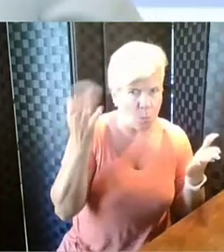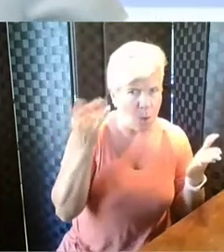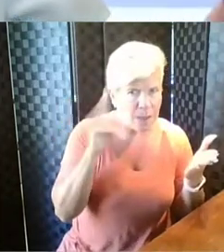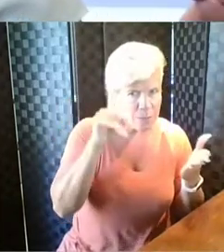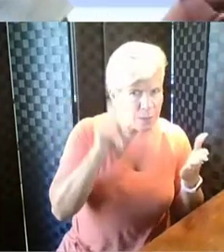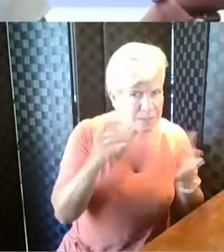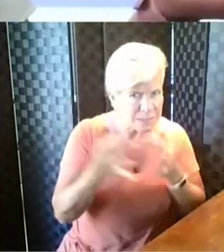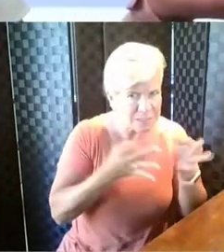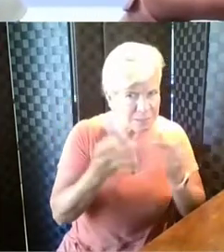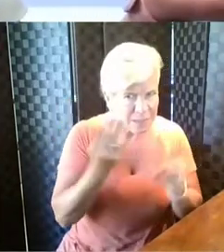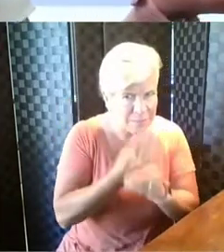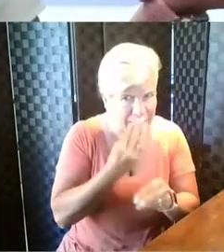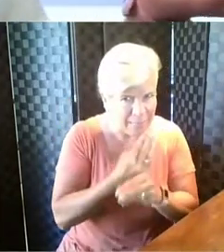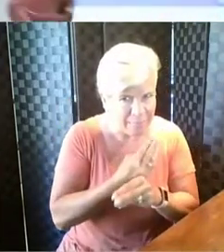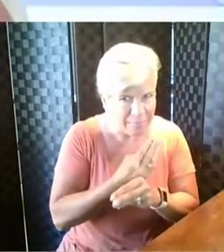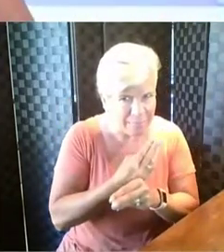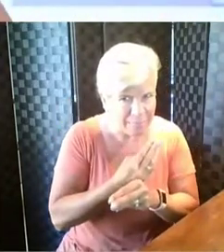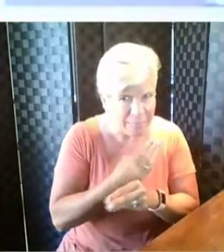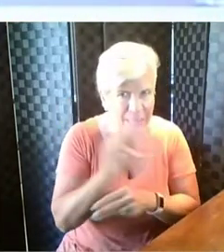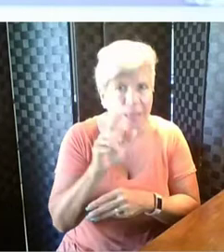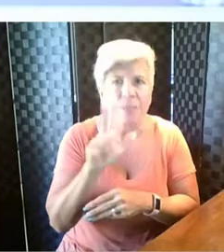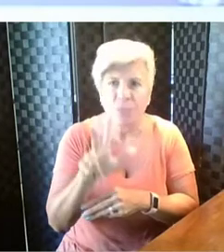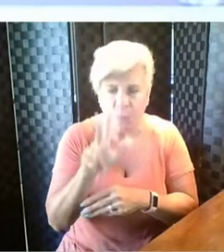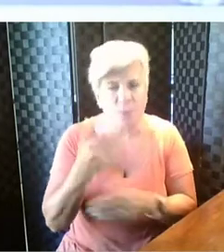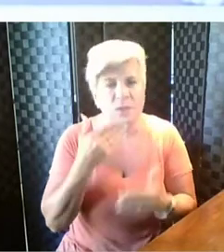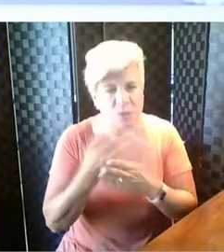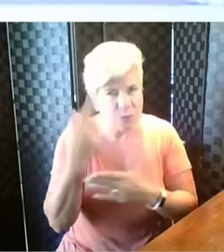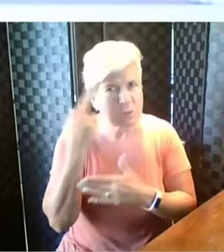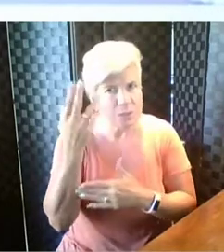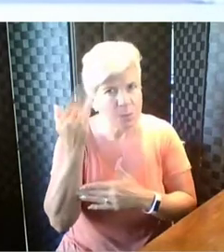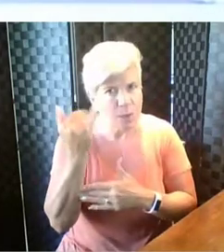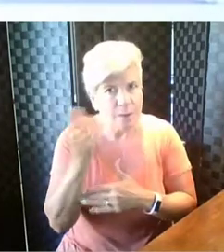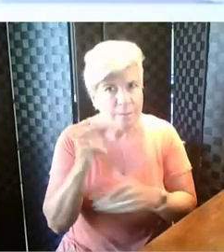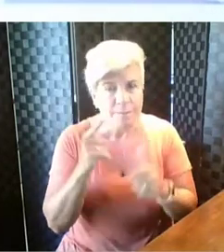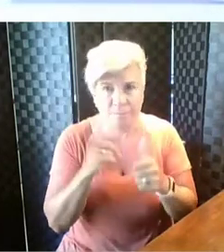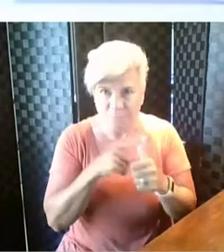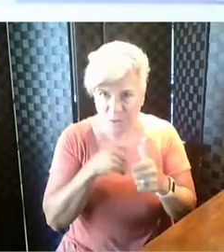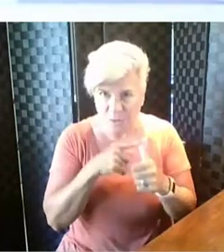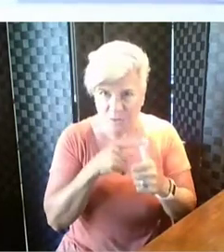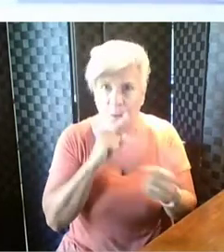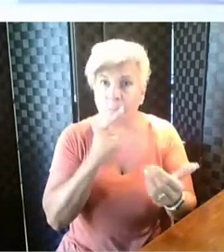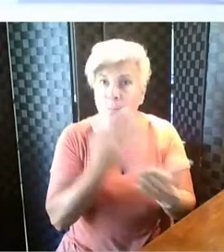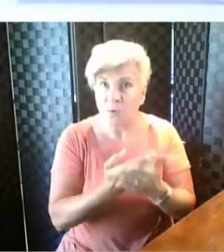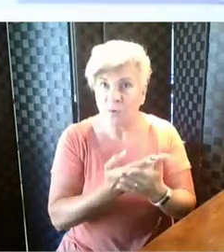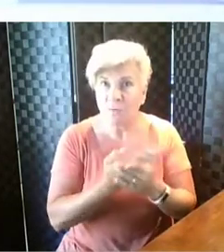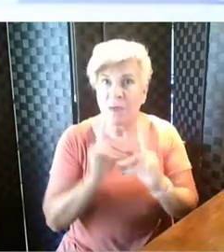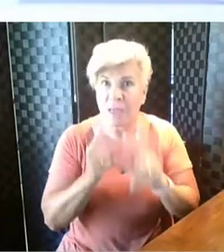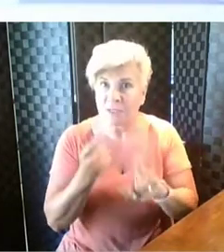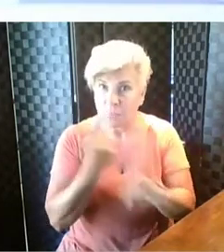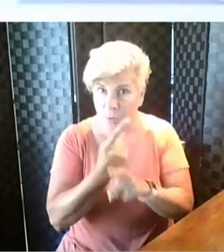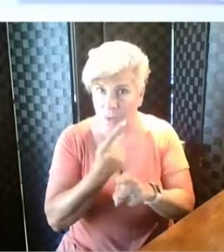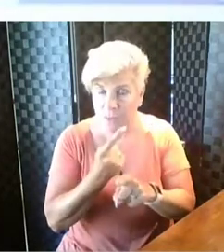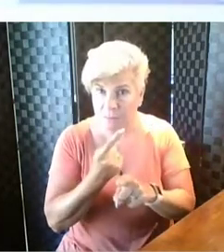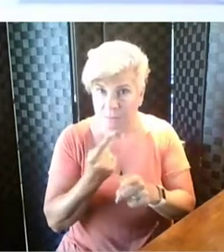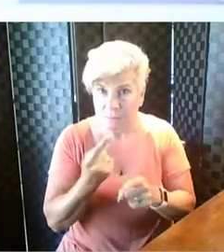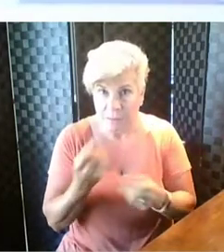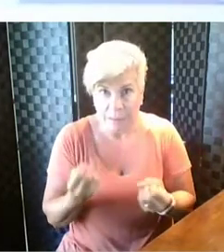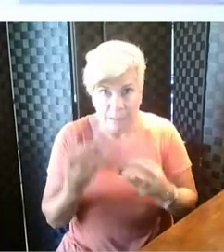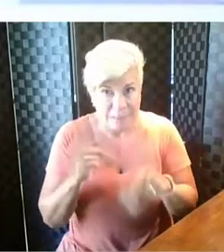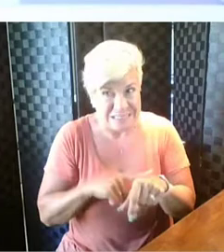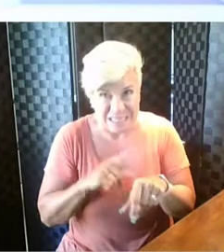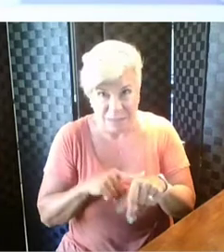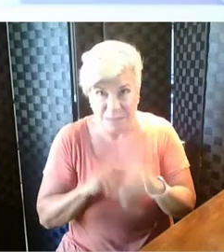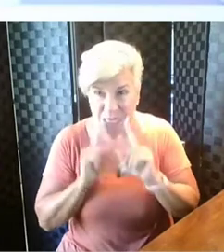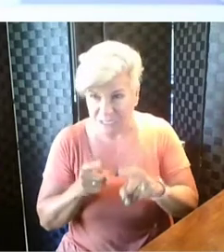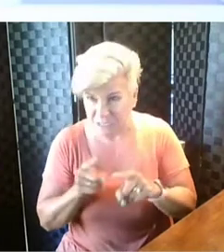have to explain math? Well, there's 3 really good reasons. The first one might be to prove that our answer is correct. How many times do you get an